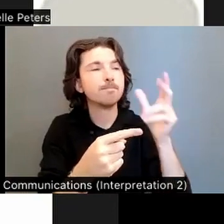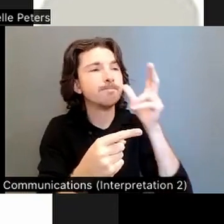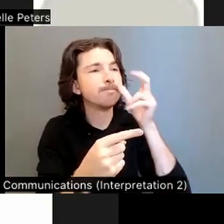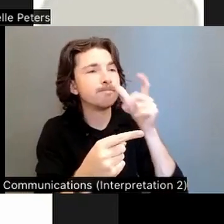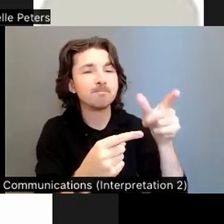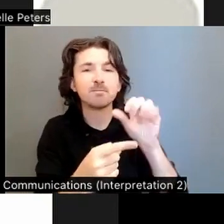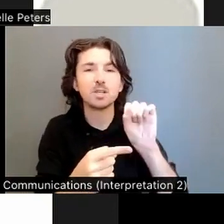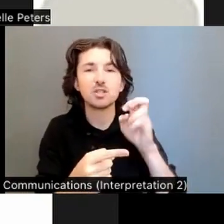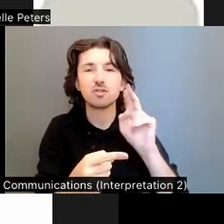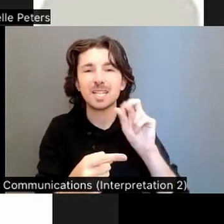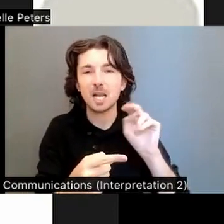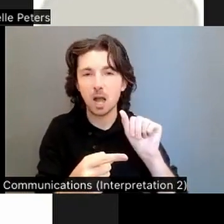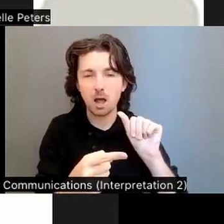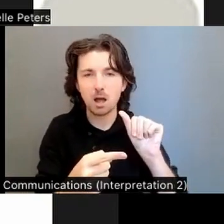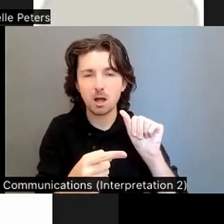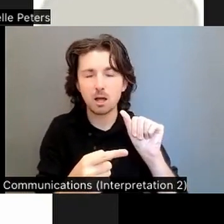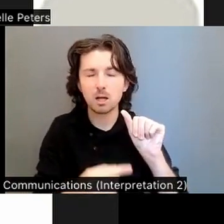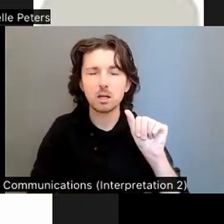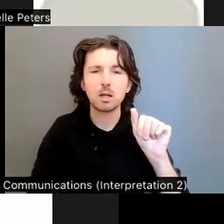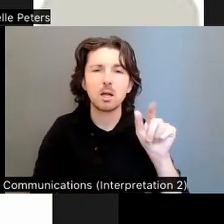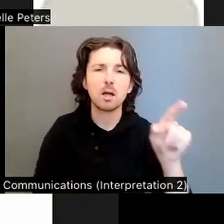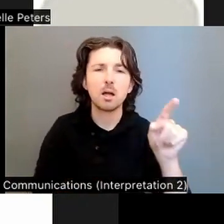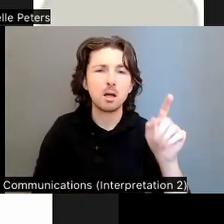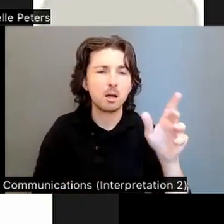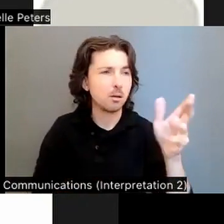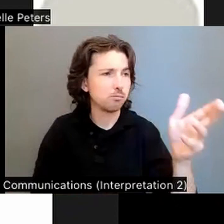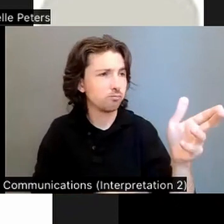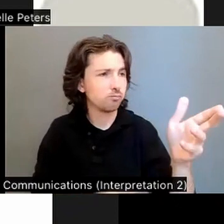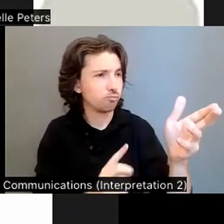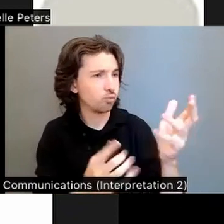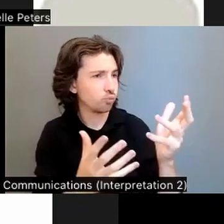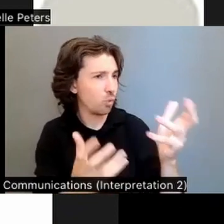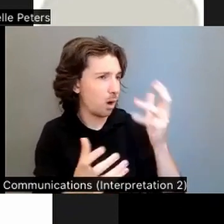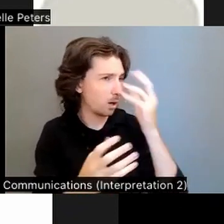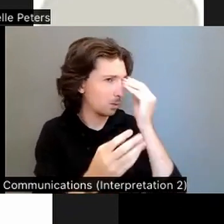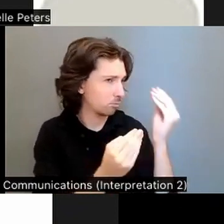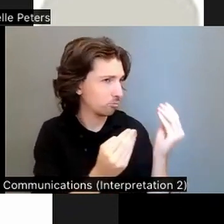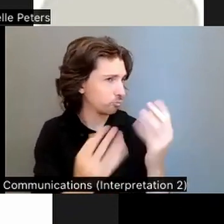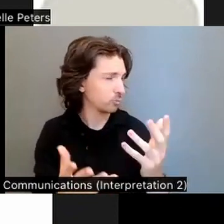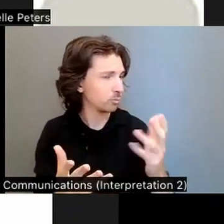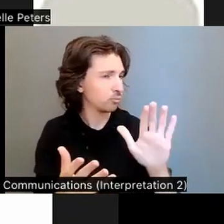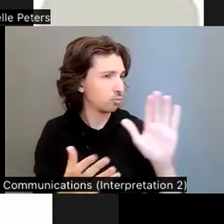Serena. If you wanted to share some thoughts on